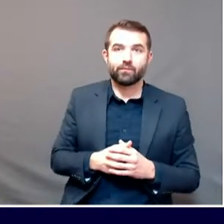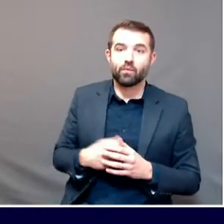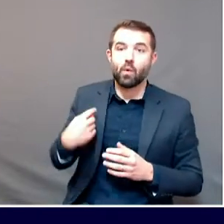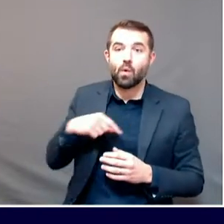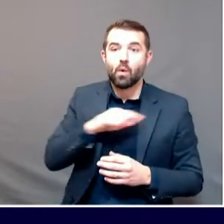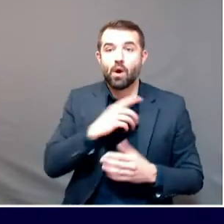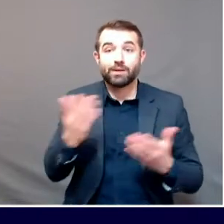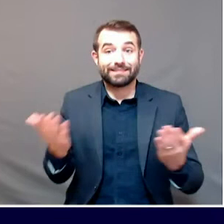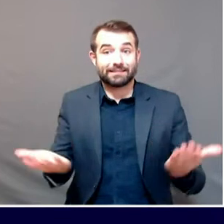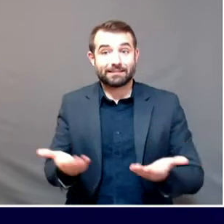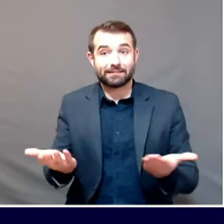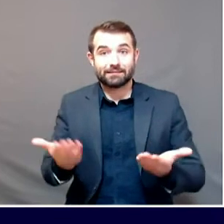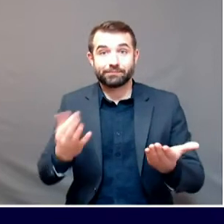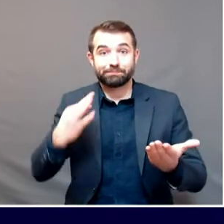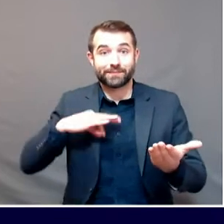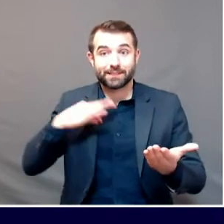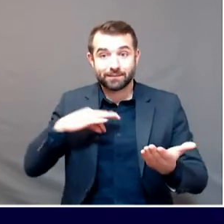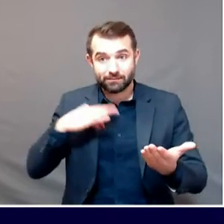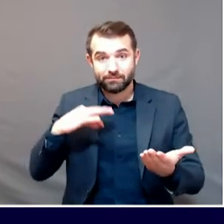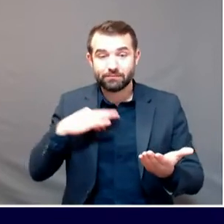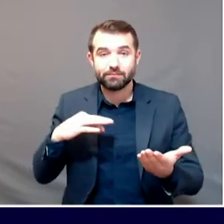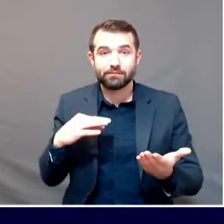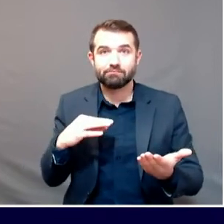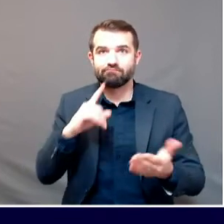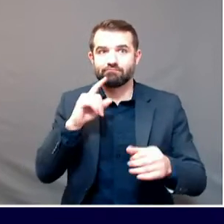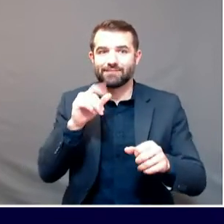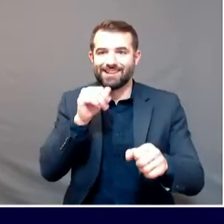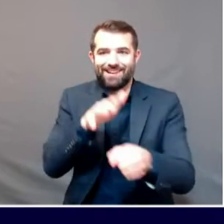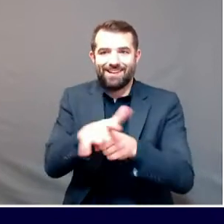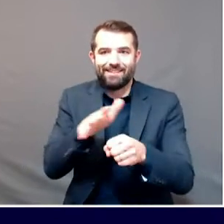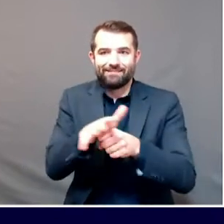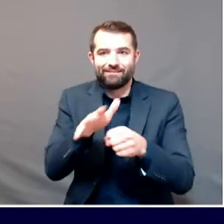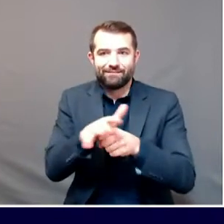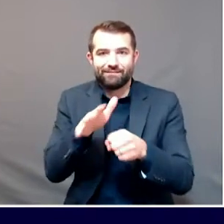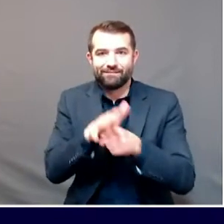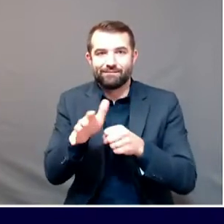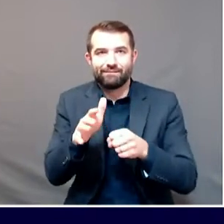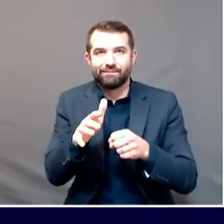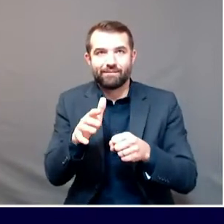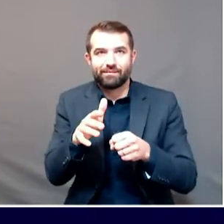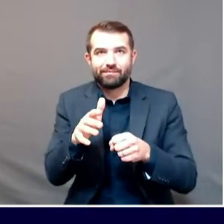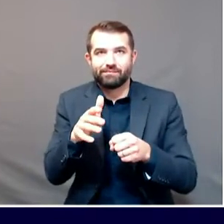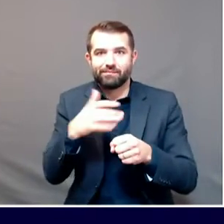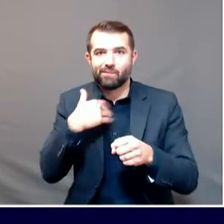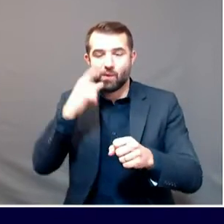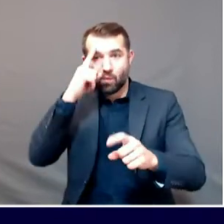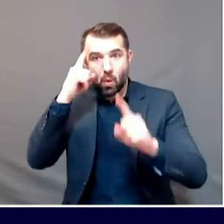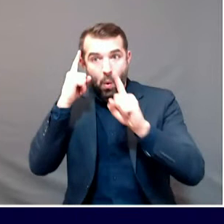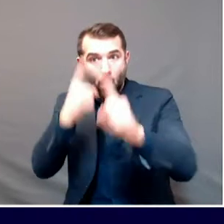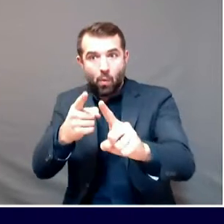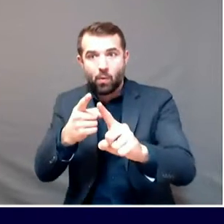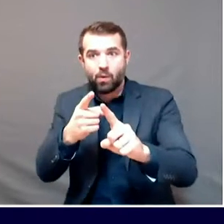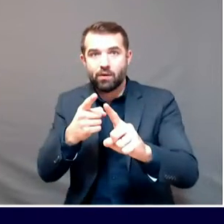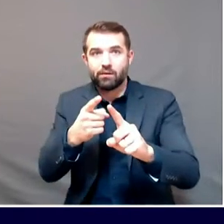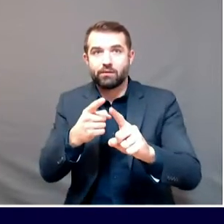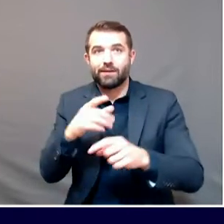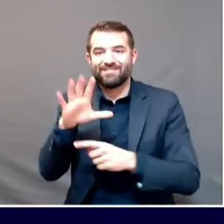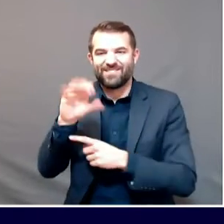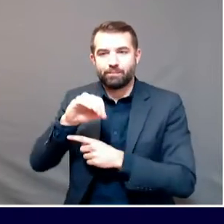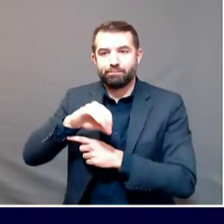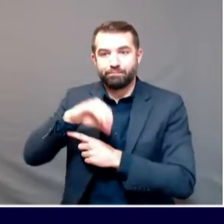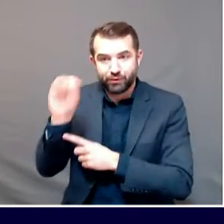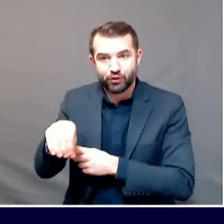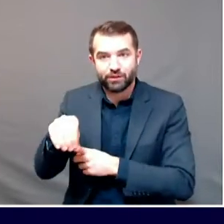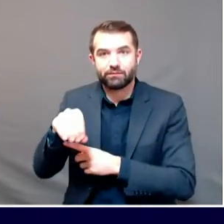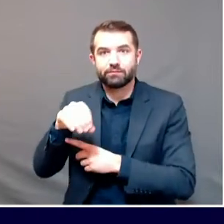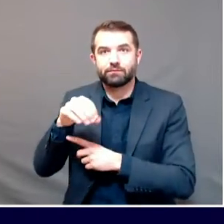enough allocation of our Pfizer vaccine to meet the 50% threshold to activate Part B